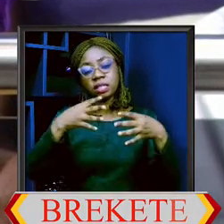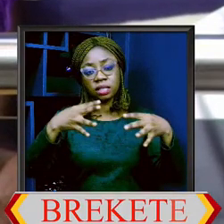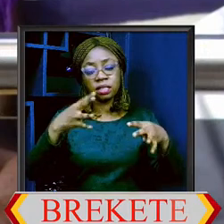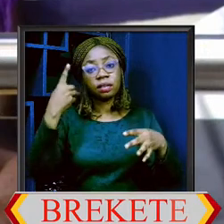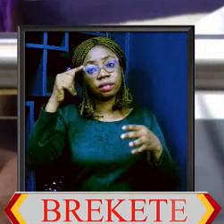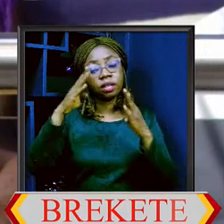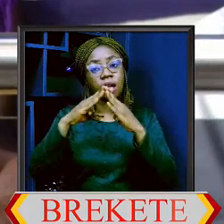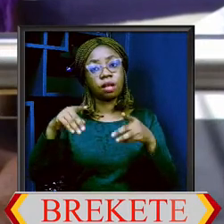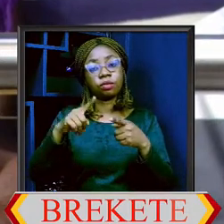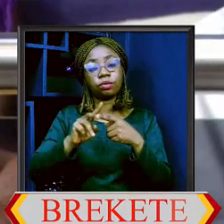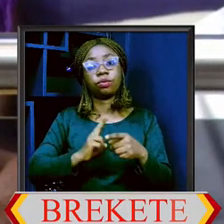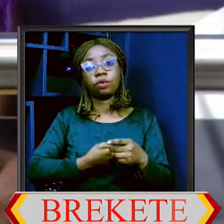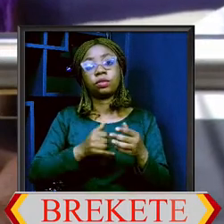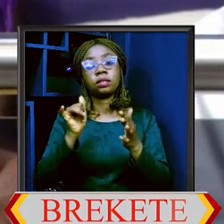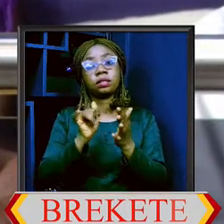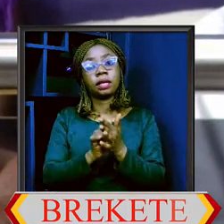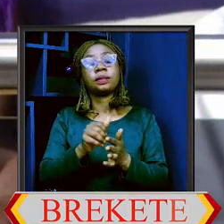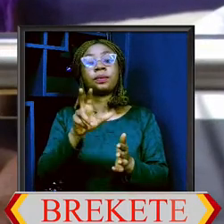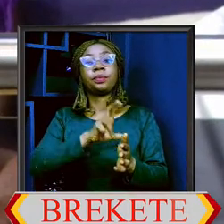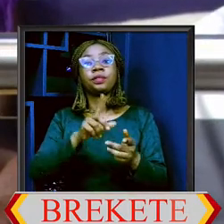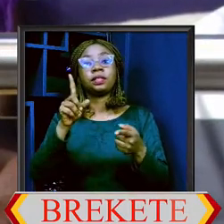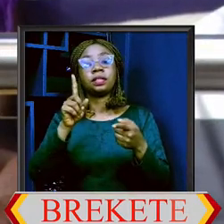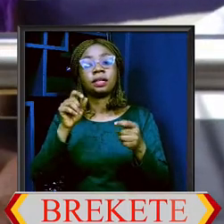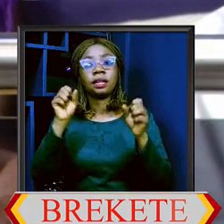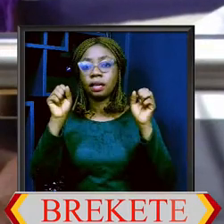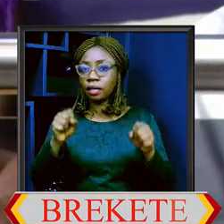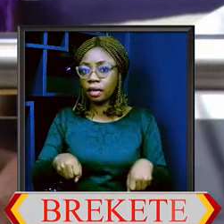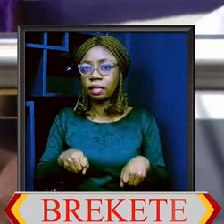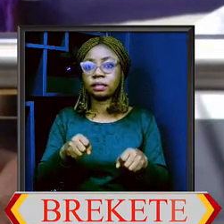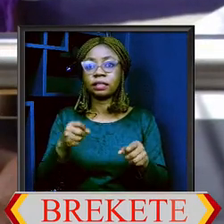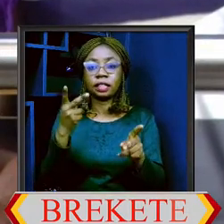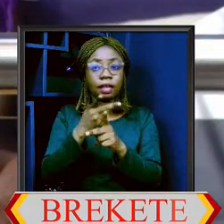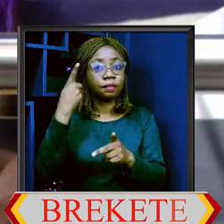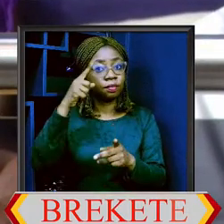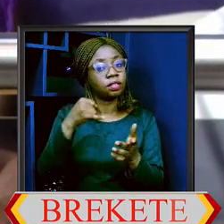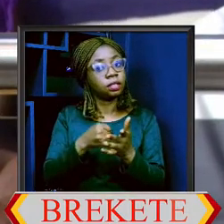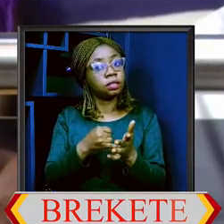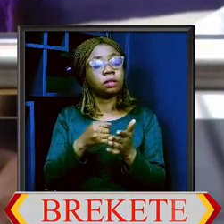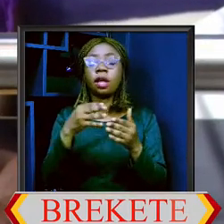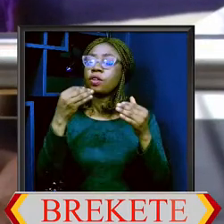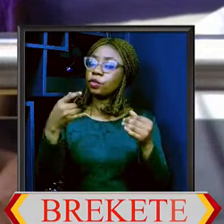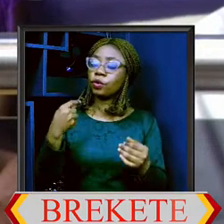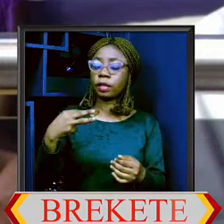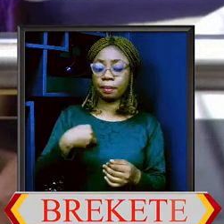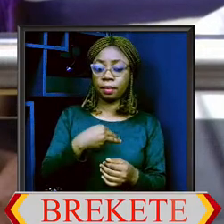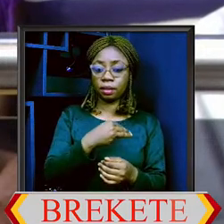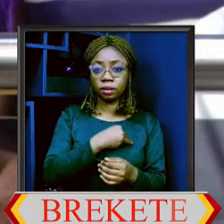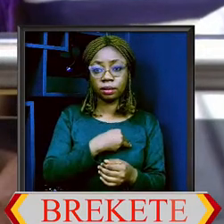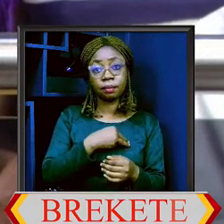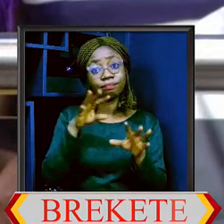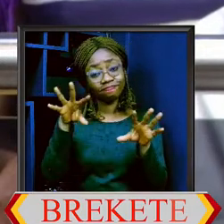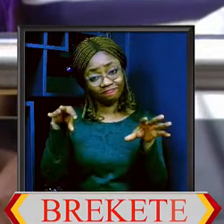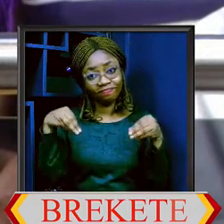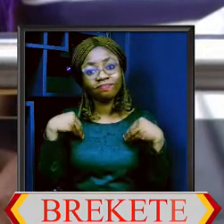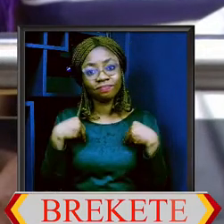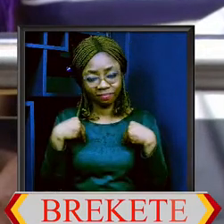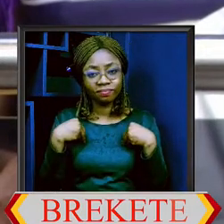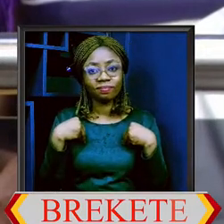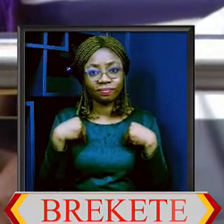maintain it so the minister ascented to